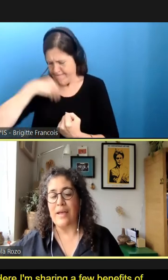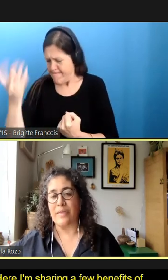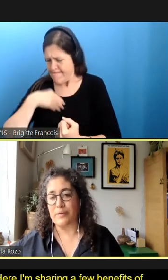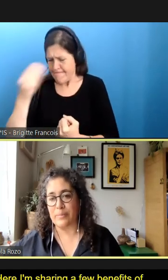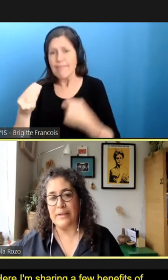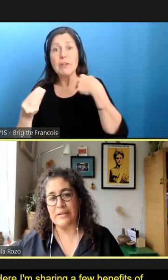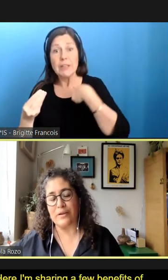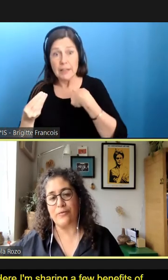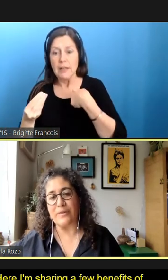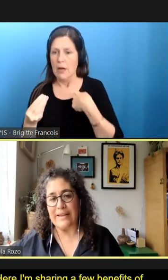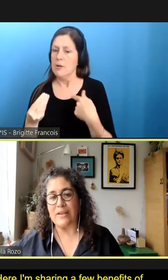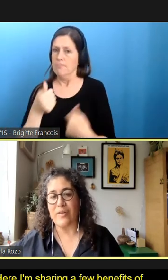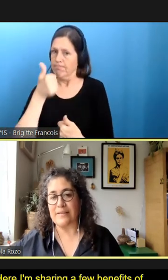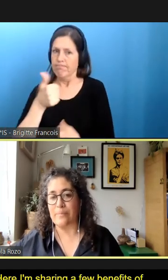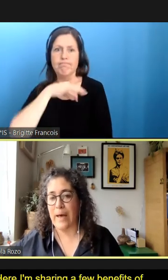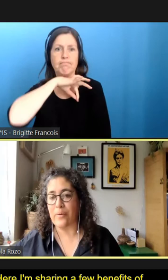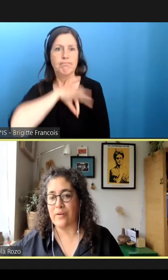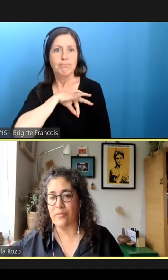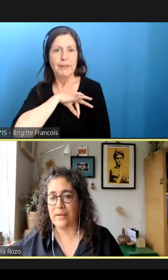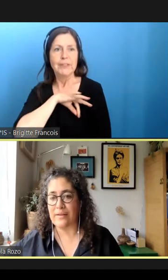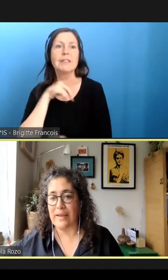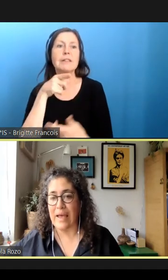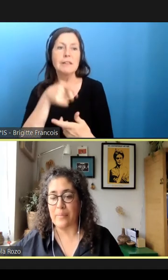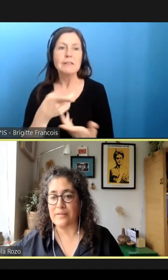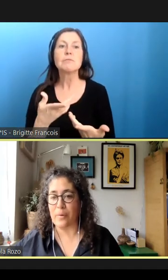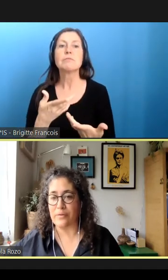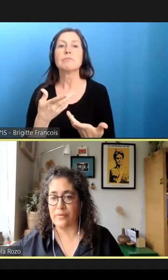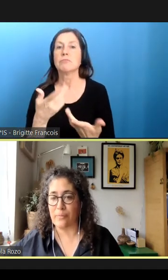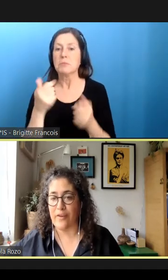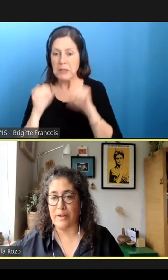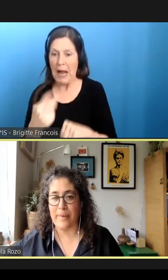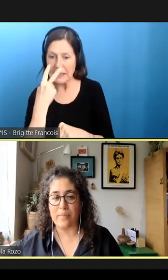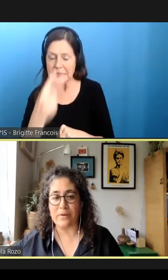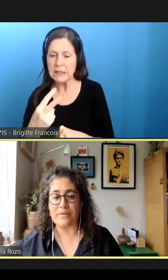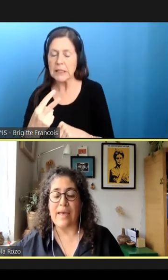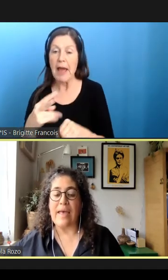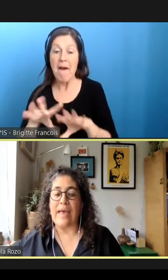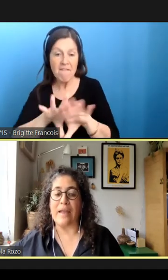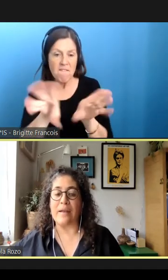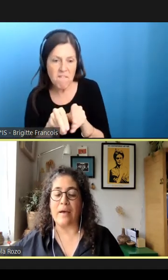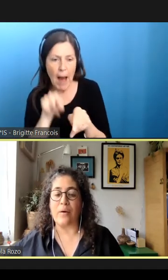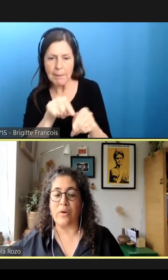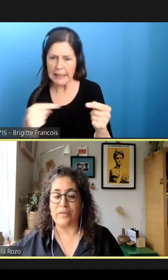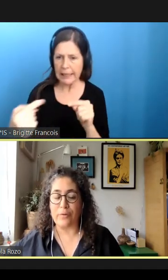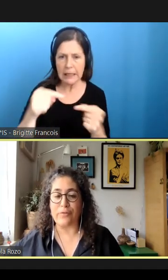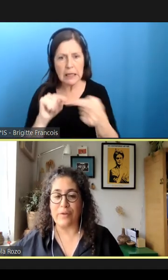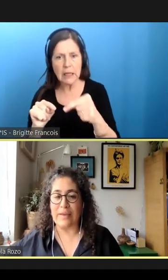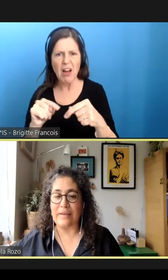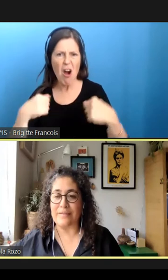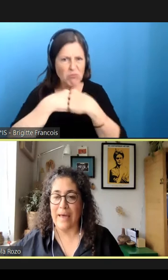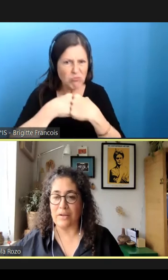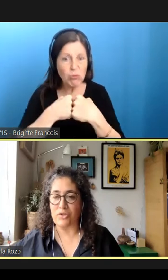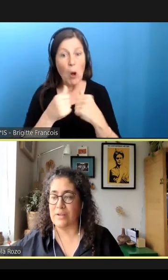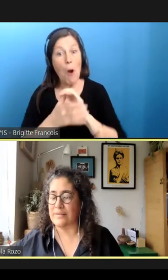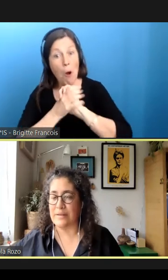on the possibility of really addressing power and dynamics amongst the family members. And what is also key